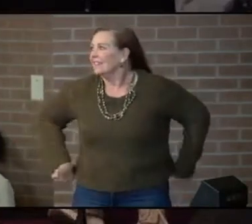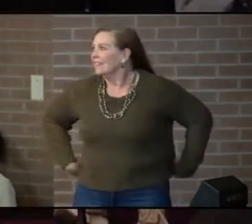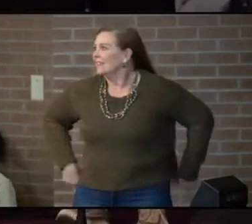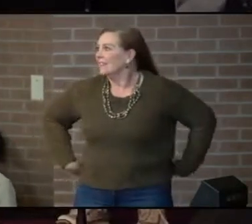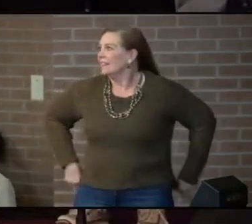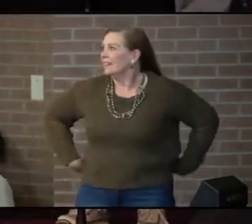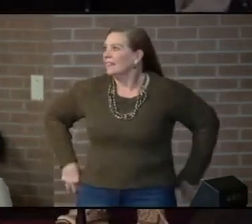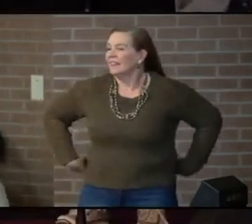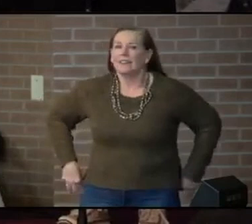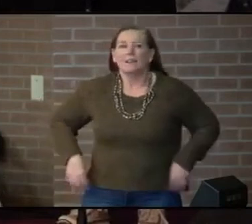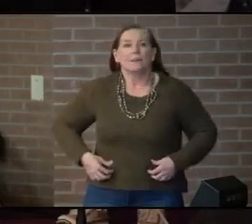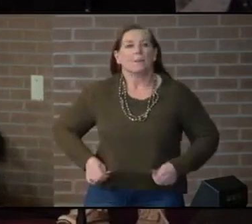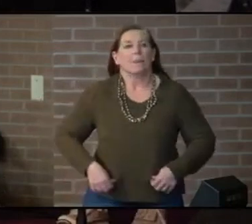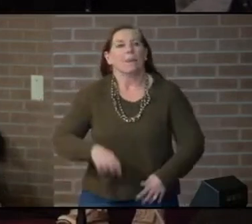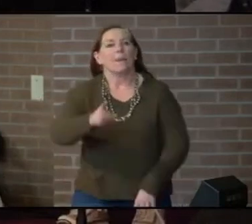If you ever wonder